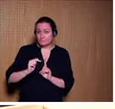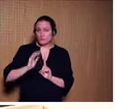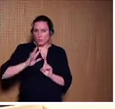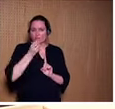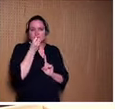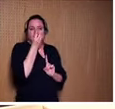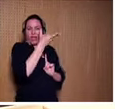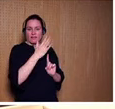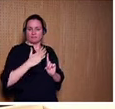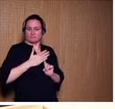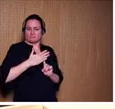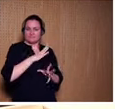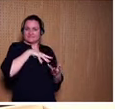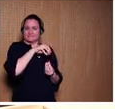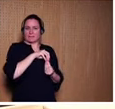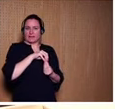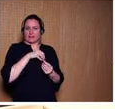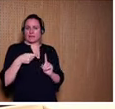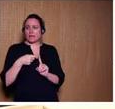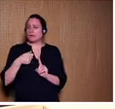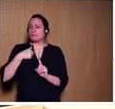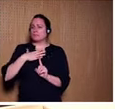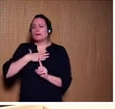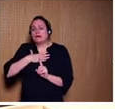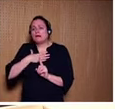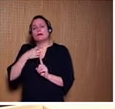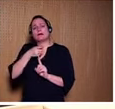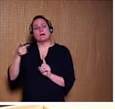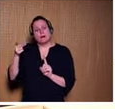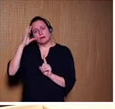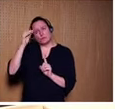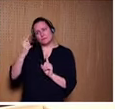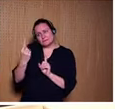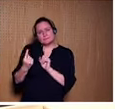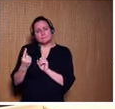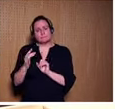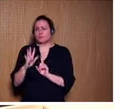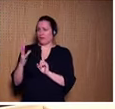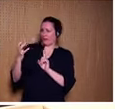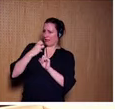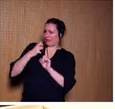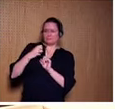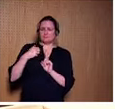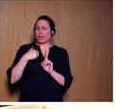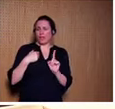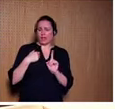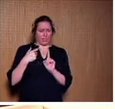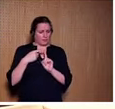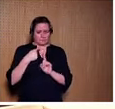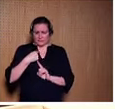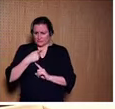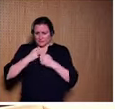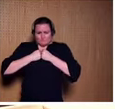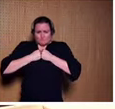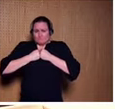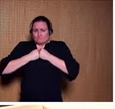parents. I was forced to be silent in many ways, and I ended up hating myself. I know it was because I did